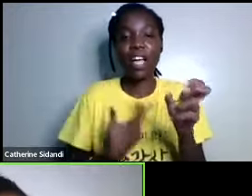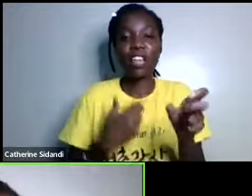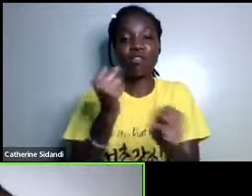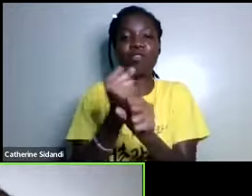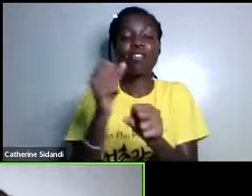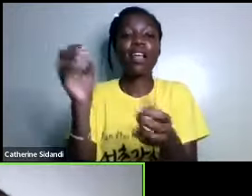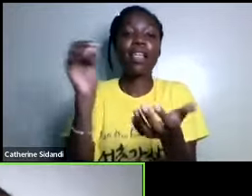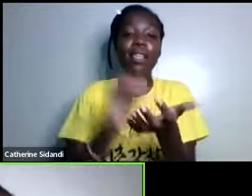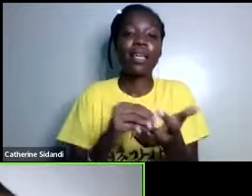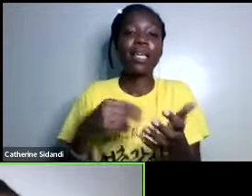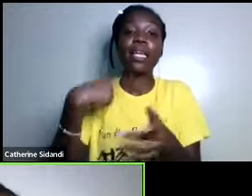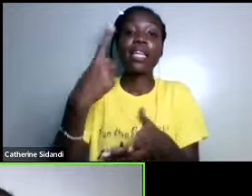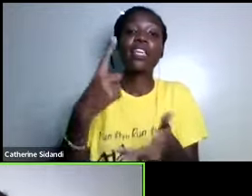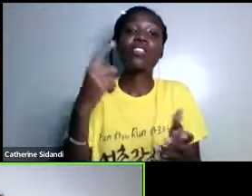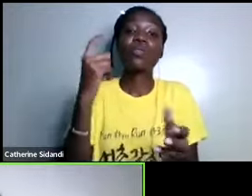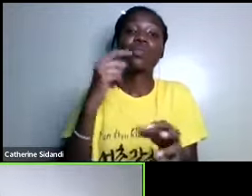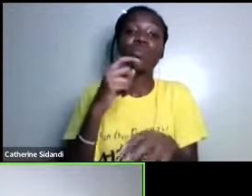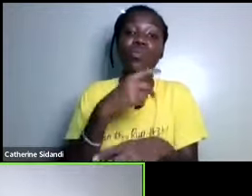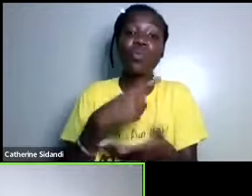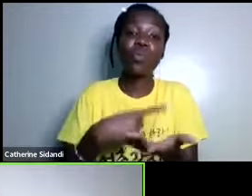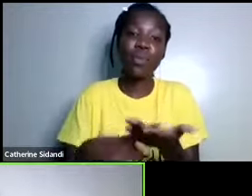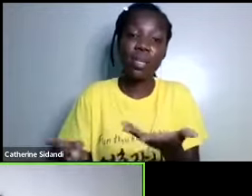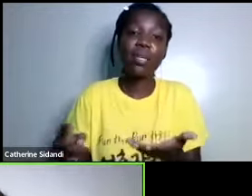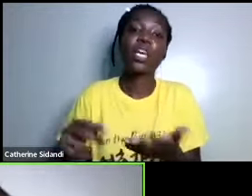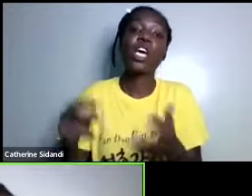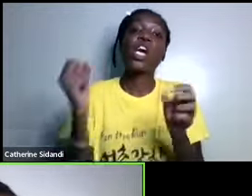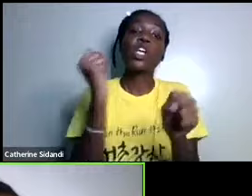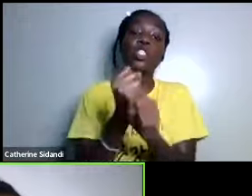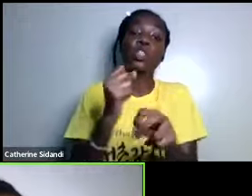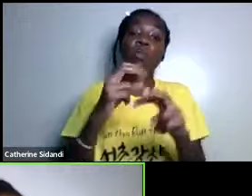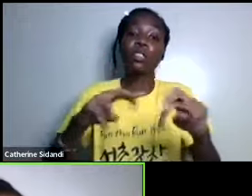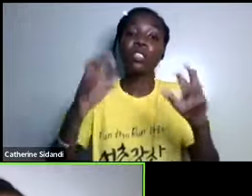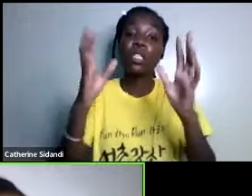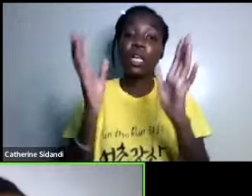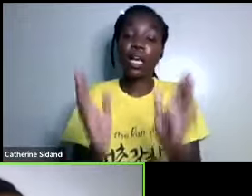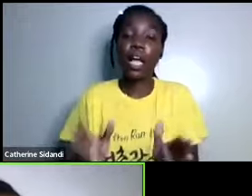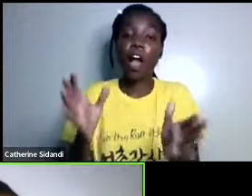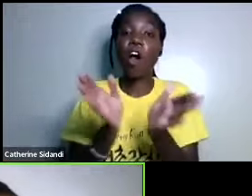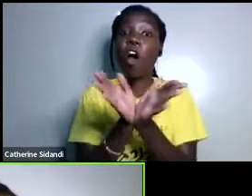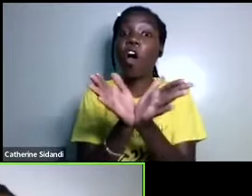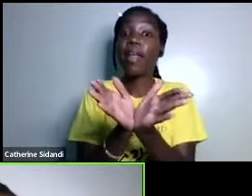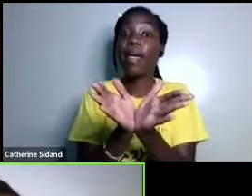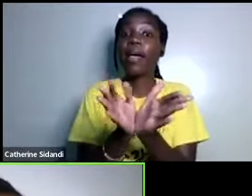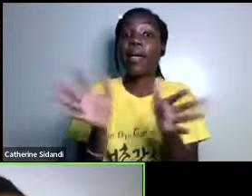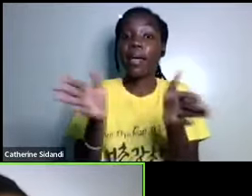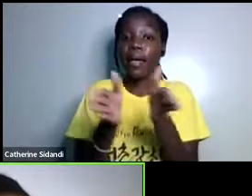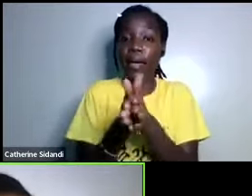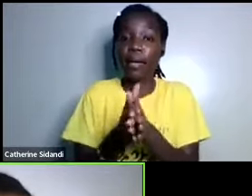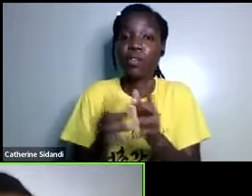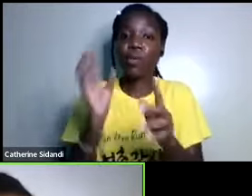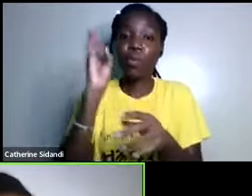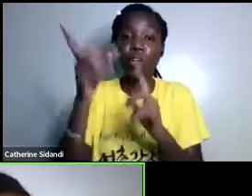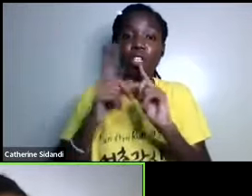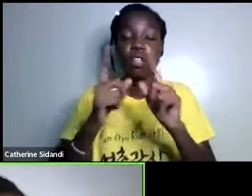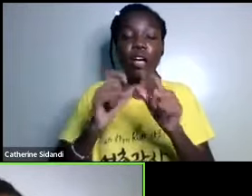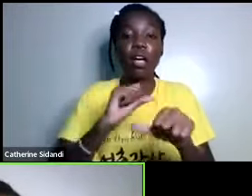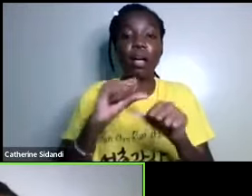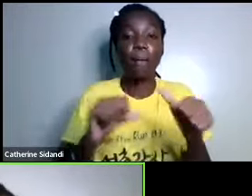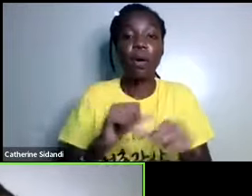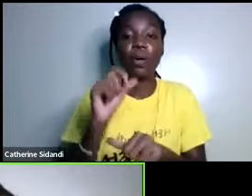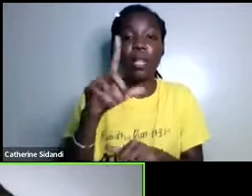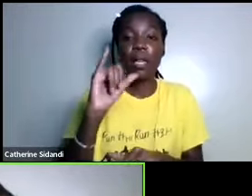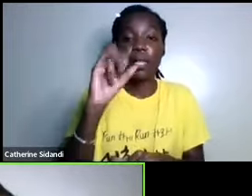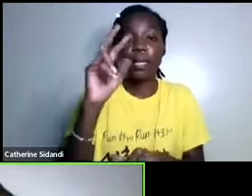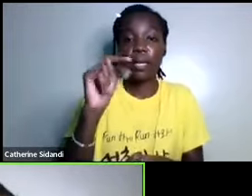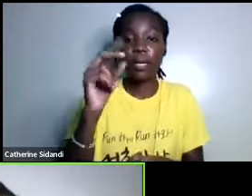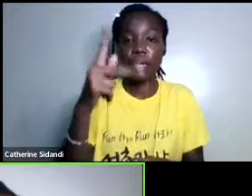moving on to Job Seekers Corner, and we have your favorite speaker who will be speaking to us about LinkedIn optimization so